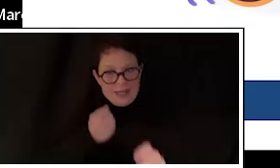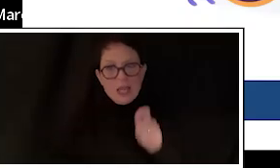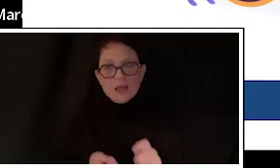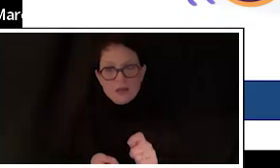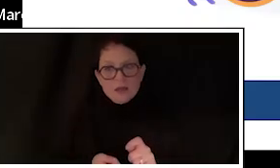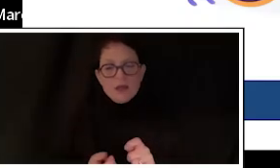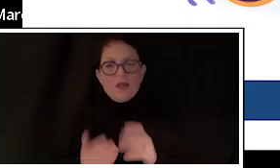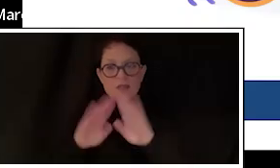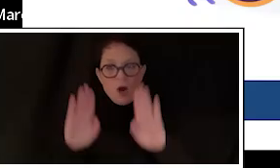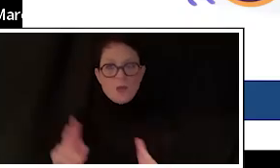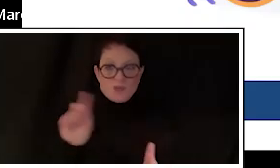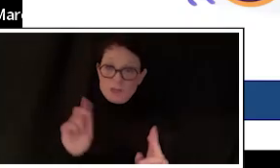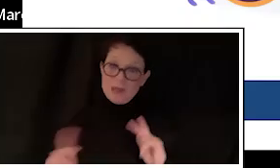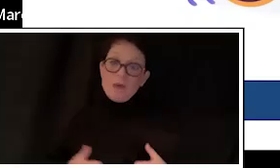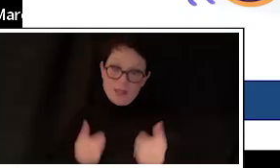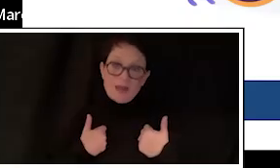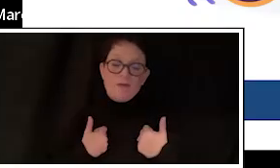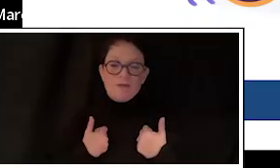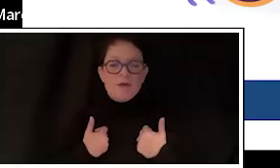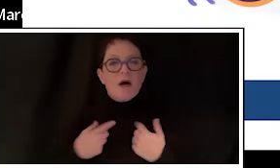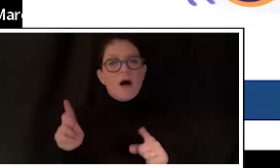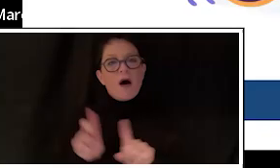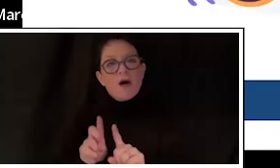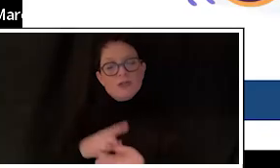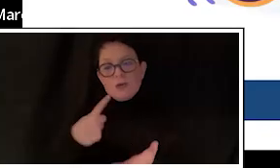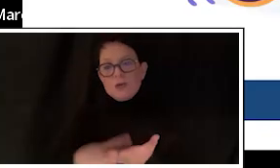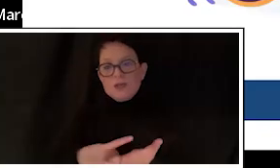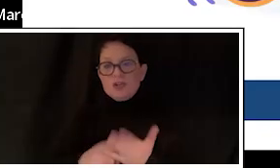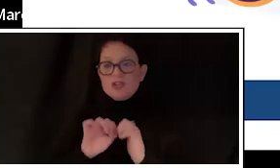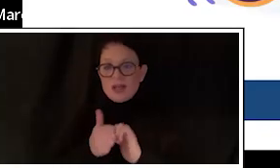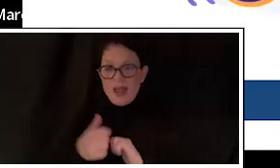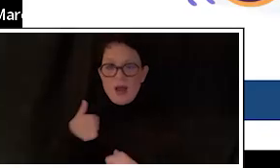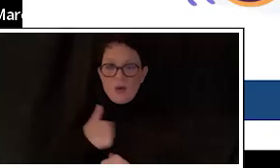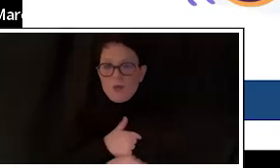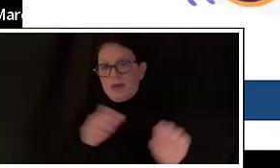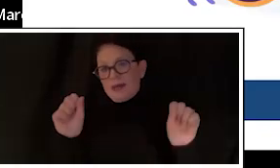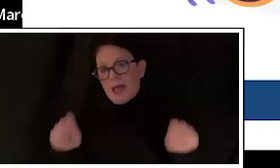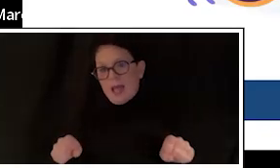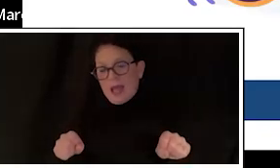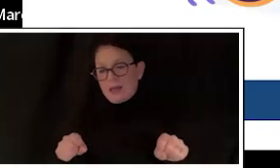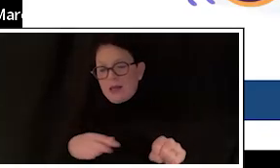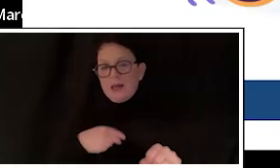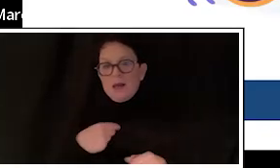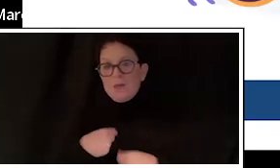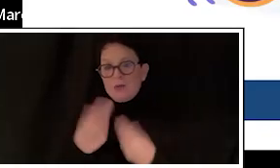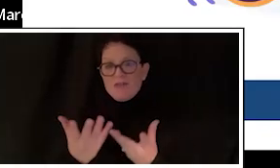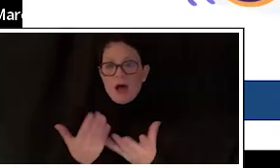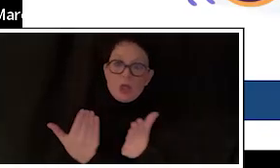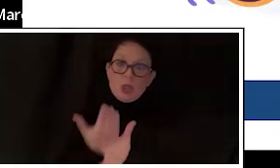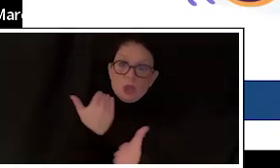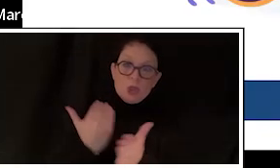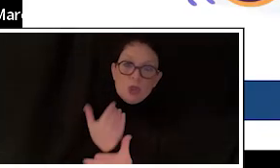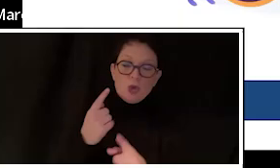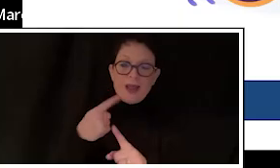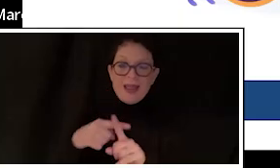of the homes that people live in, and also discussions about how we provide new